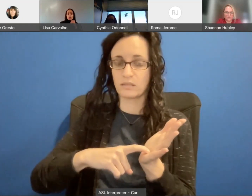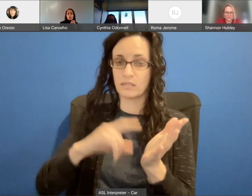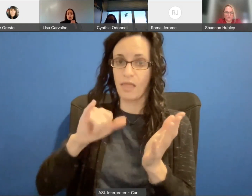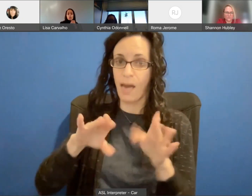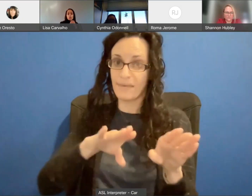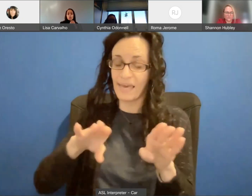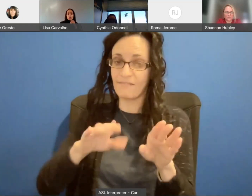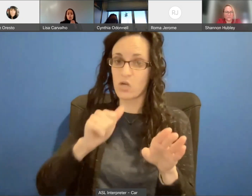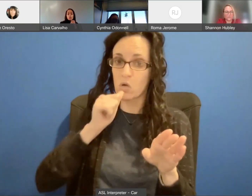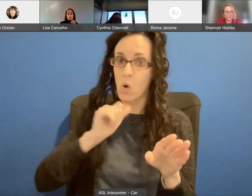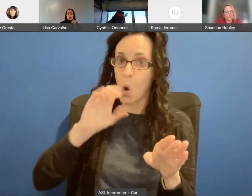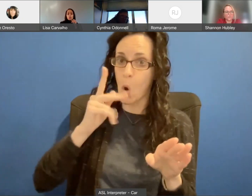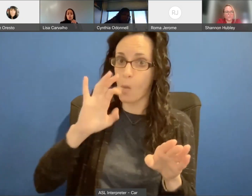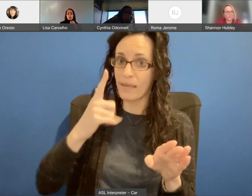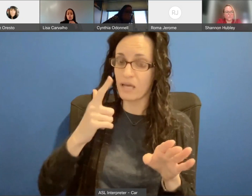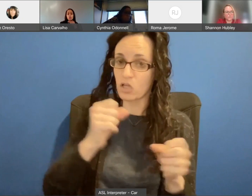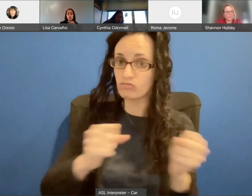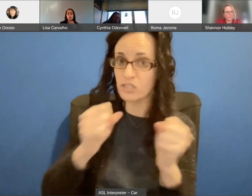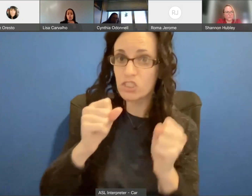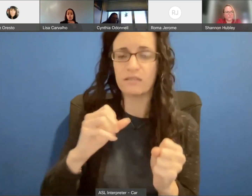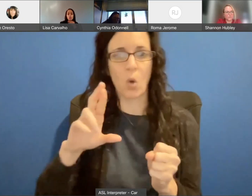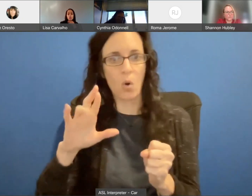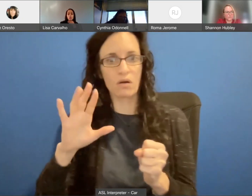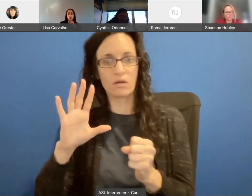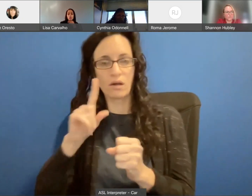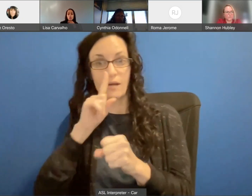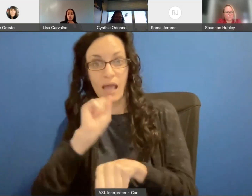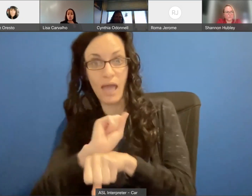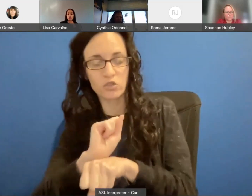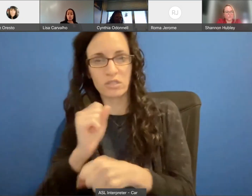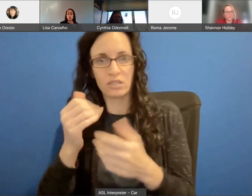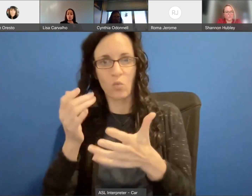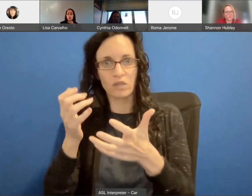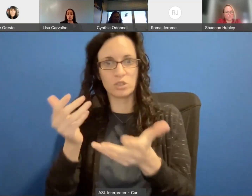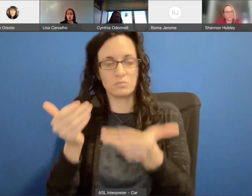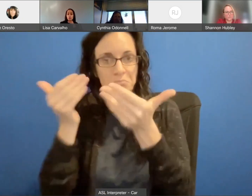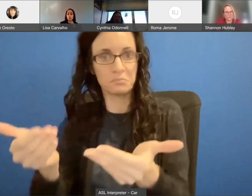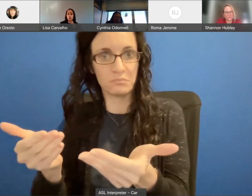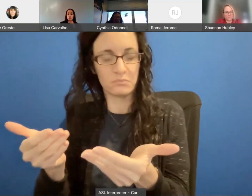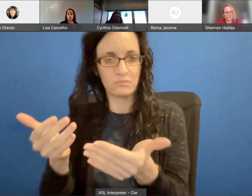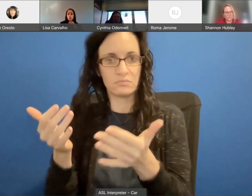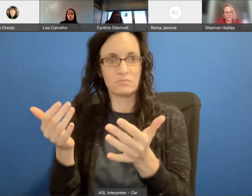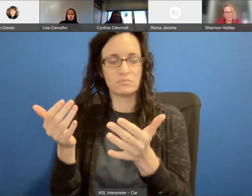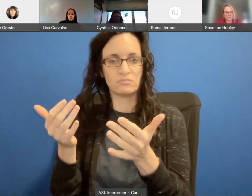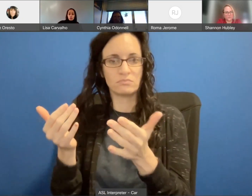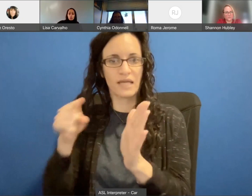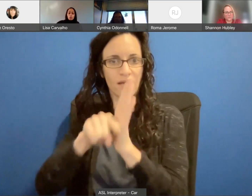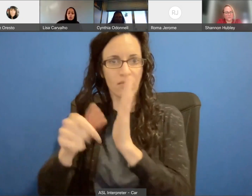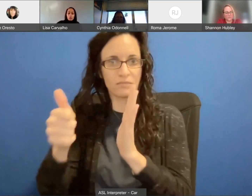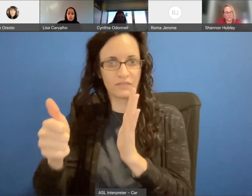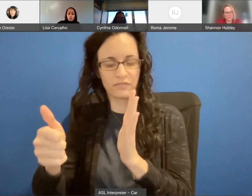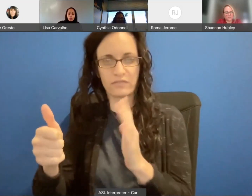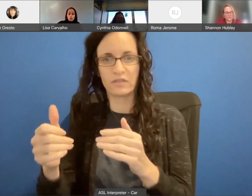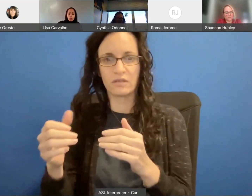through with, and helping somebody be aware of where that line might be crossed? And that, I guess that's more